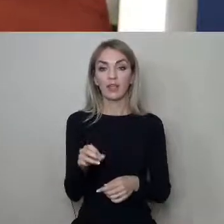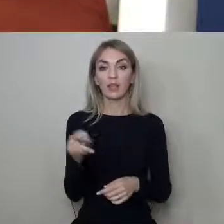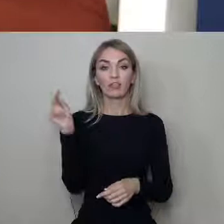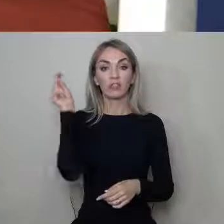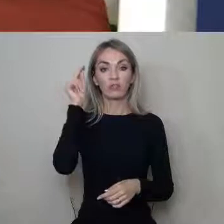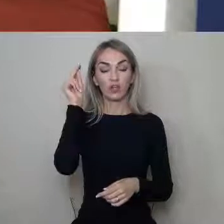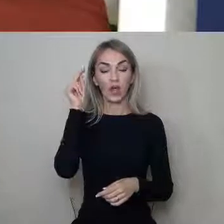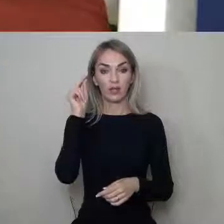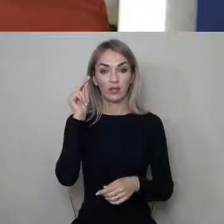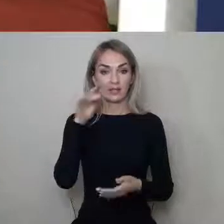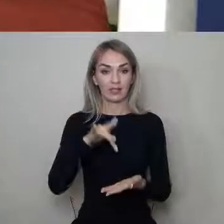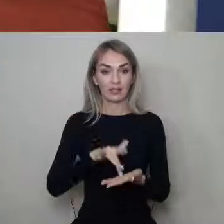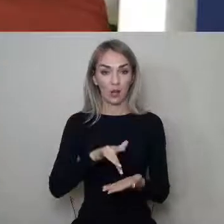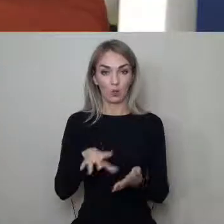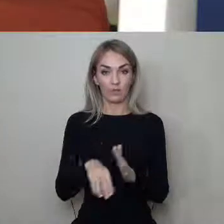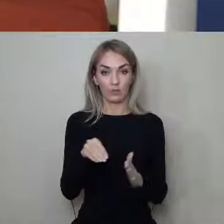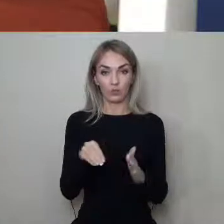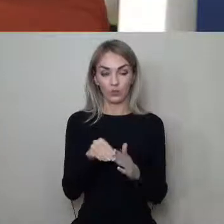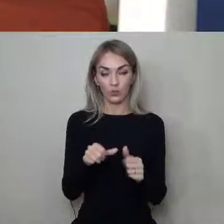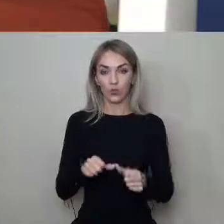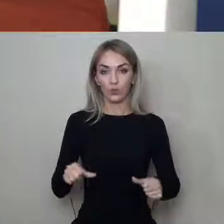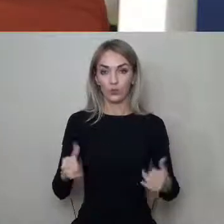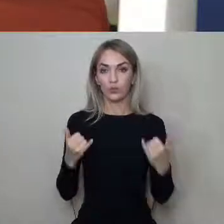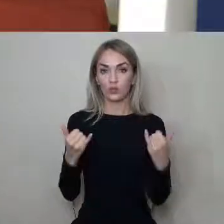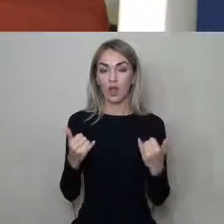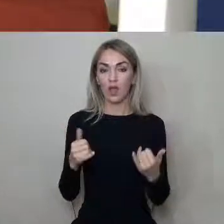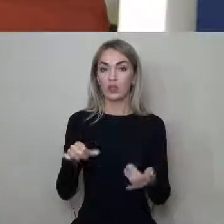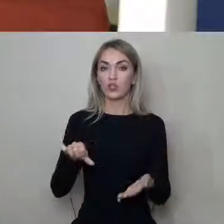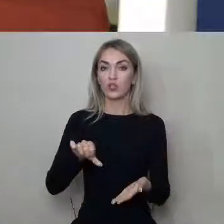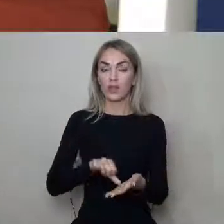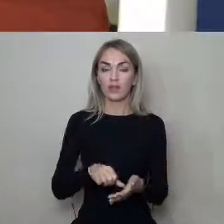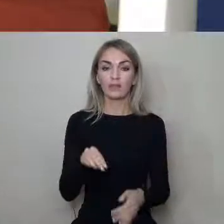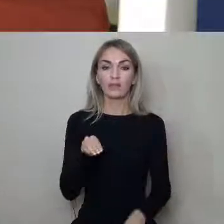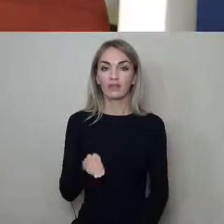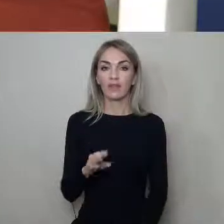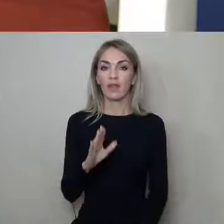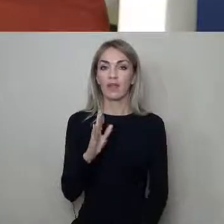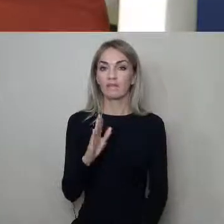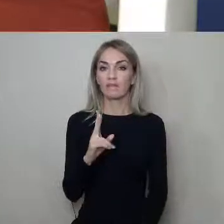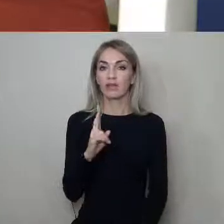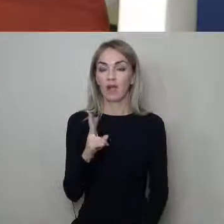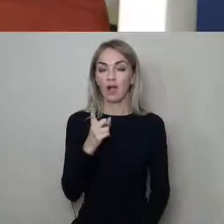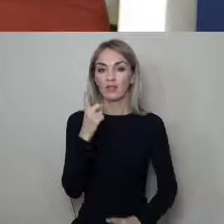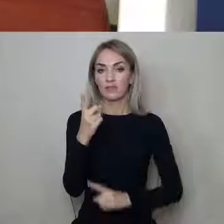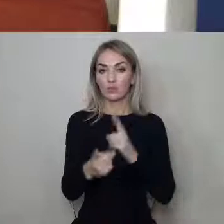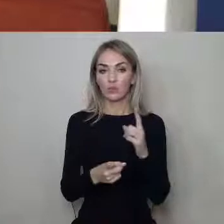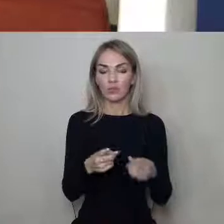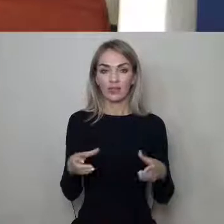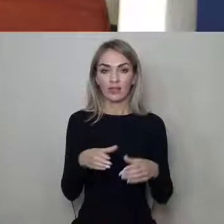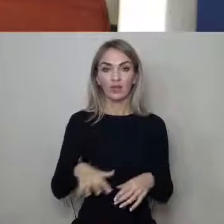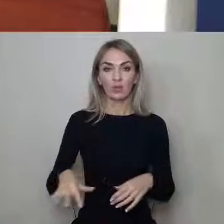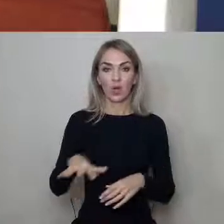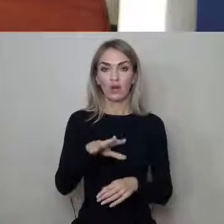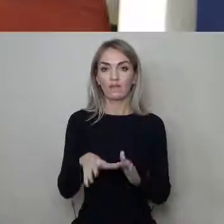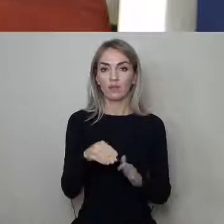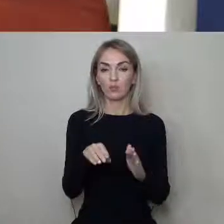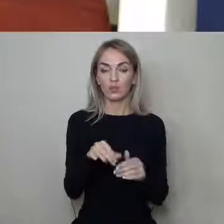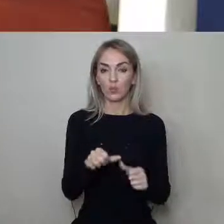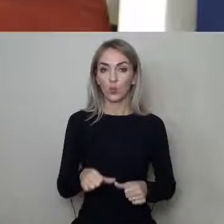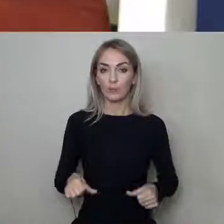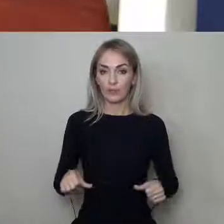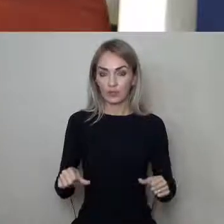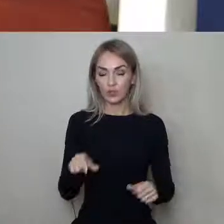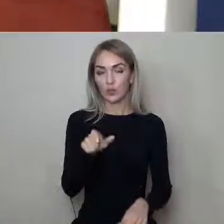composition of the commissions for a certain date, and even the trainings that we do for the PECs,